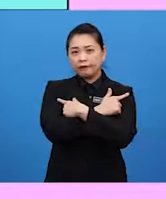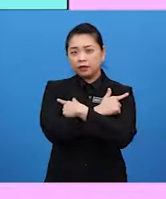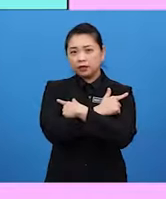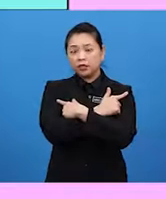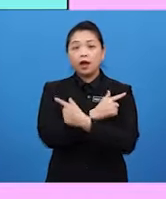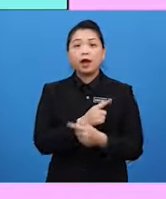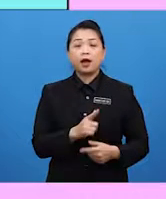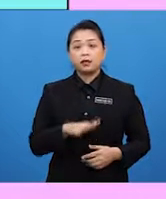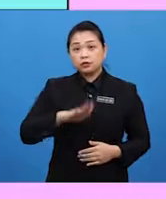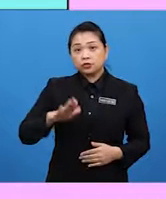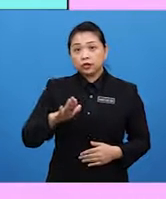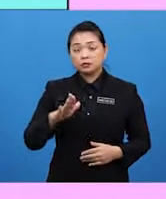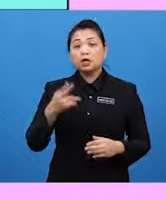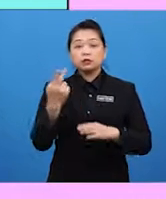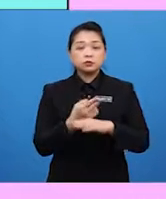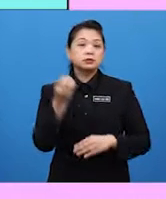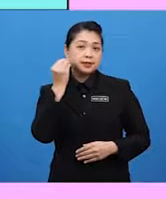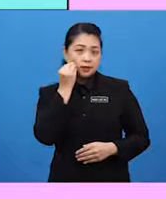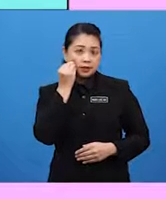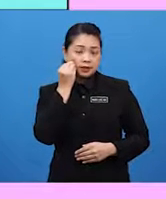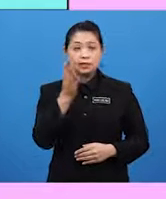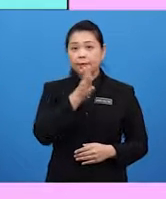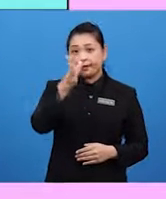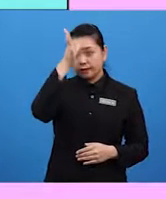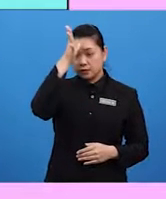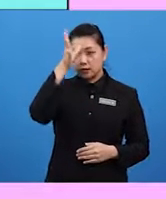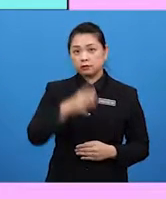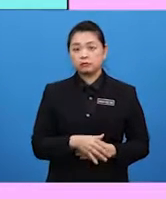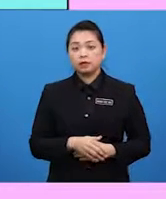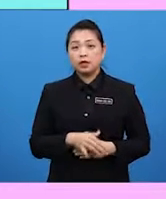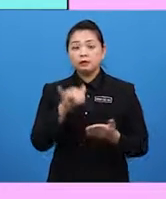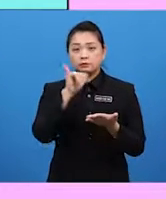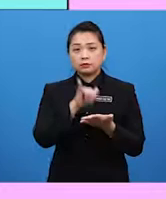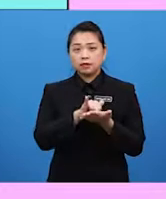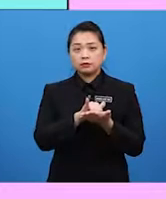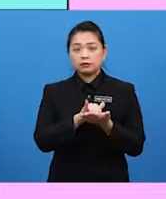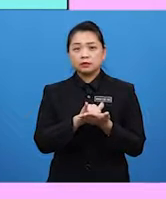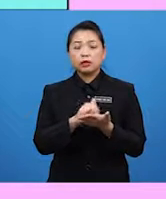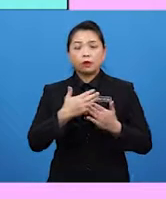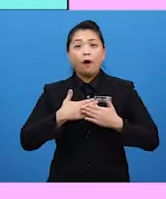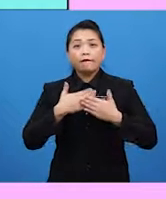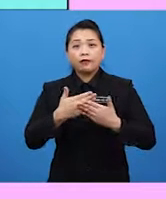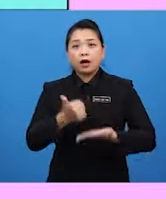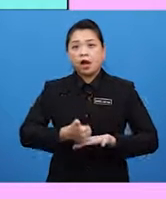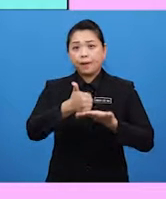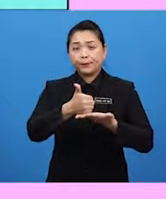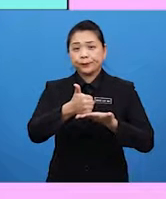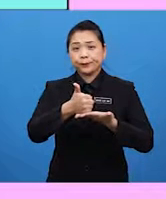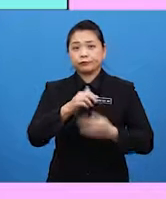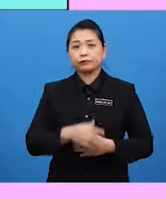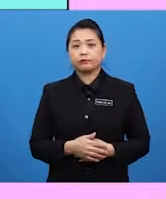kiss to the parent, and the parent is bewildered that the child offers help. The